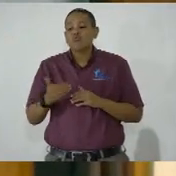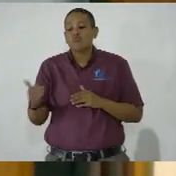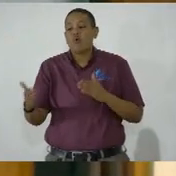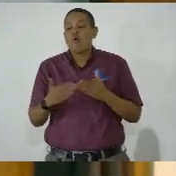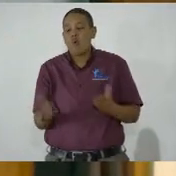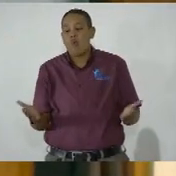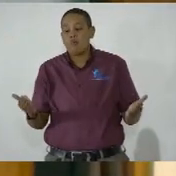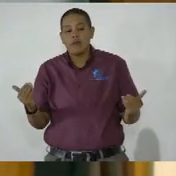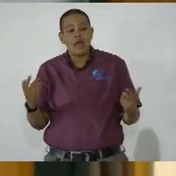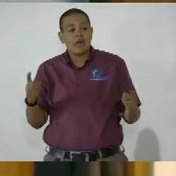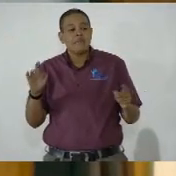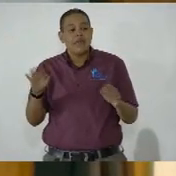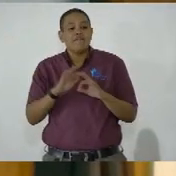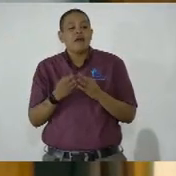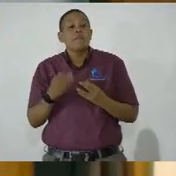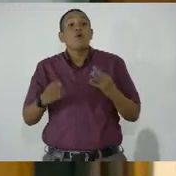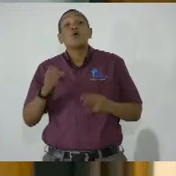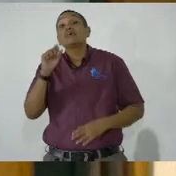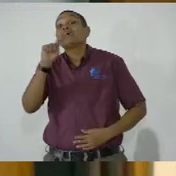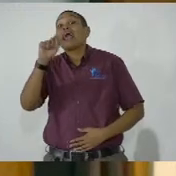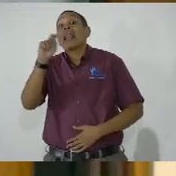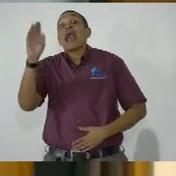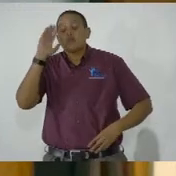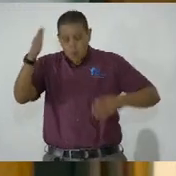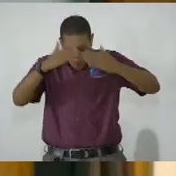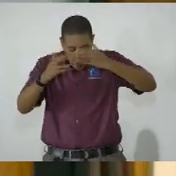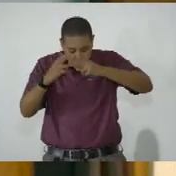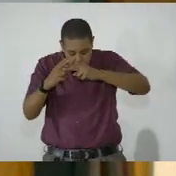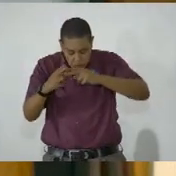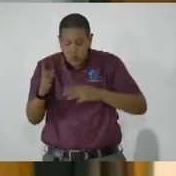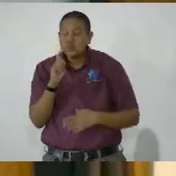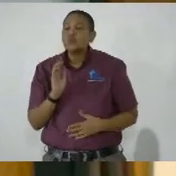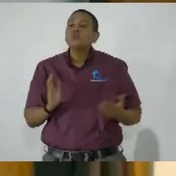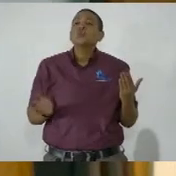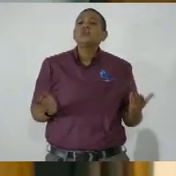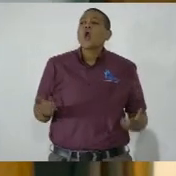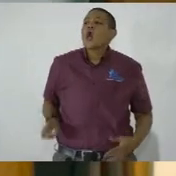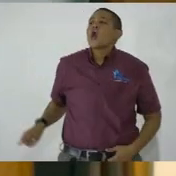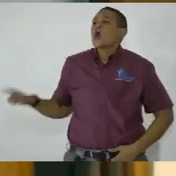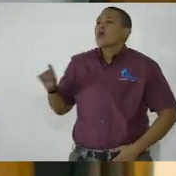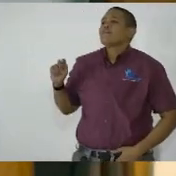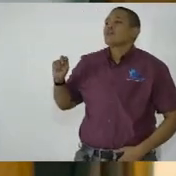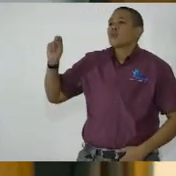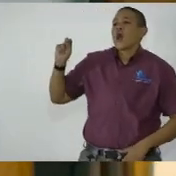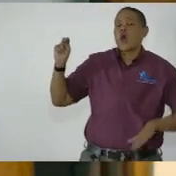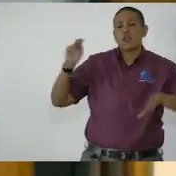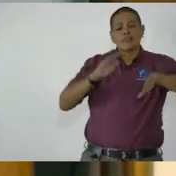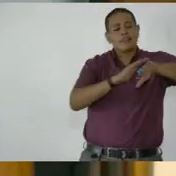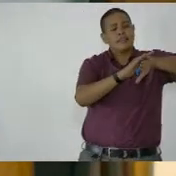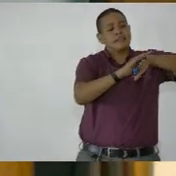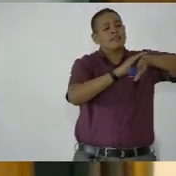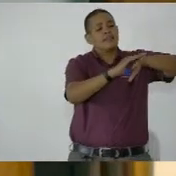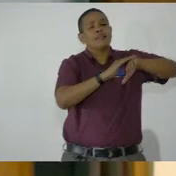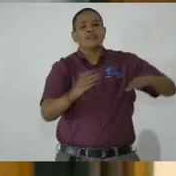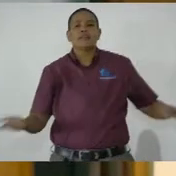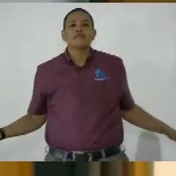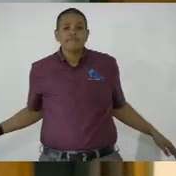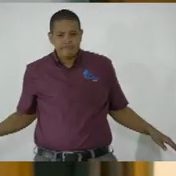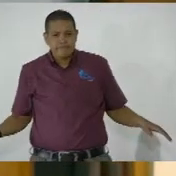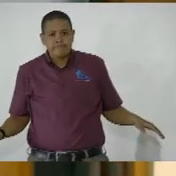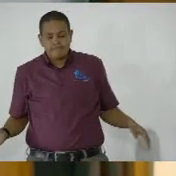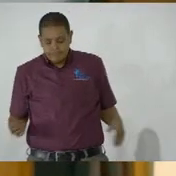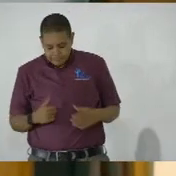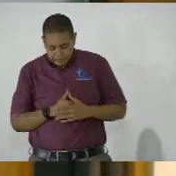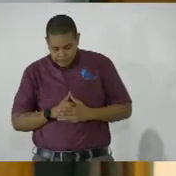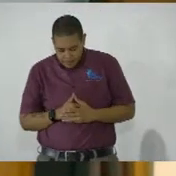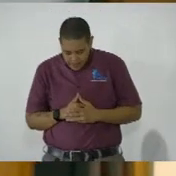opened. That family court in St. Anne will shortly be opened to serve the northern part of Jamaica. So, Madam